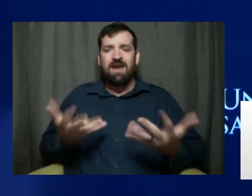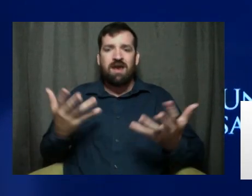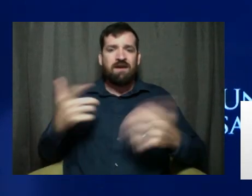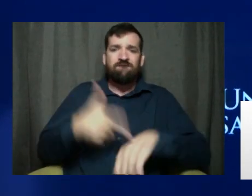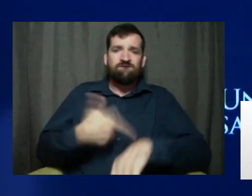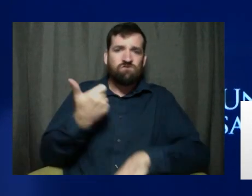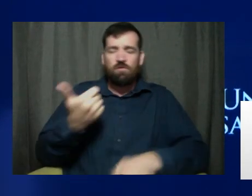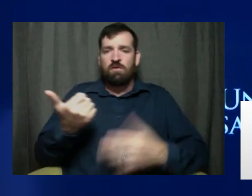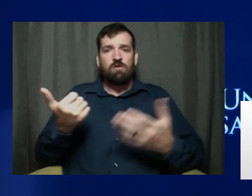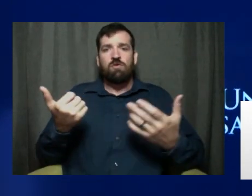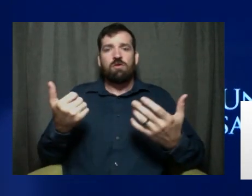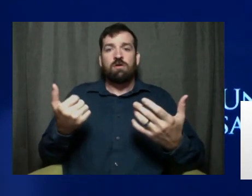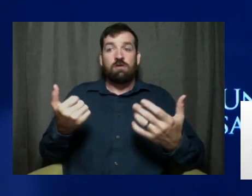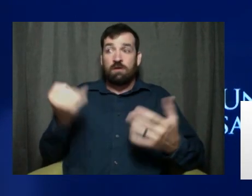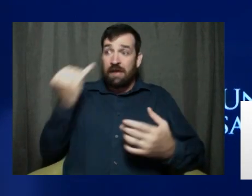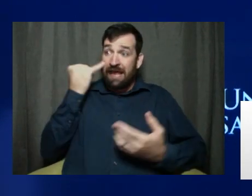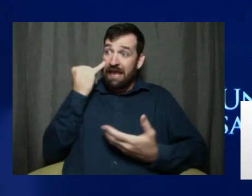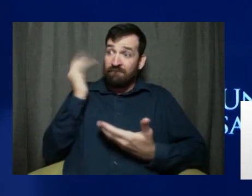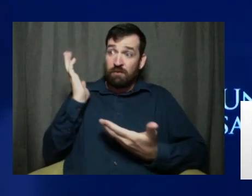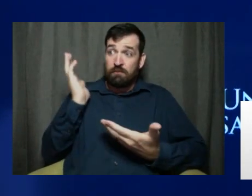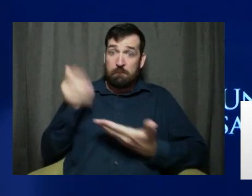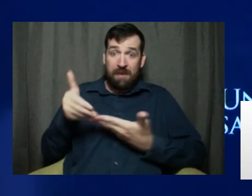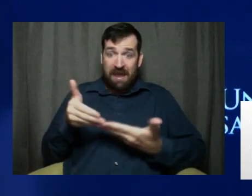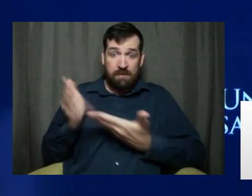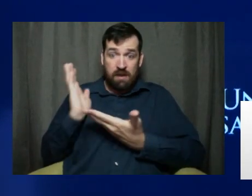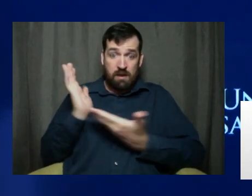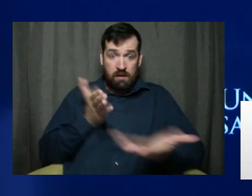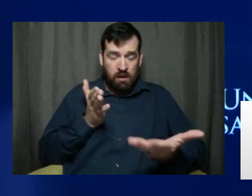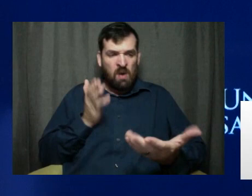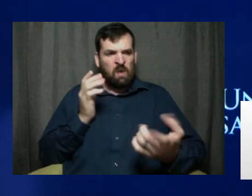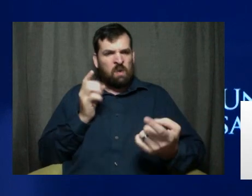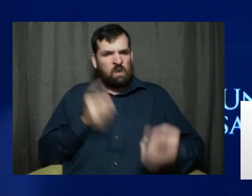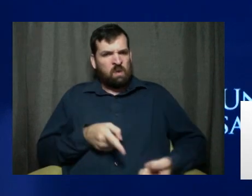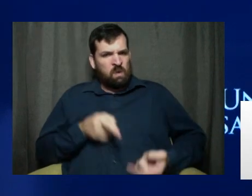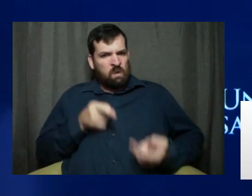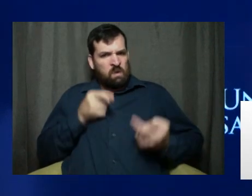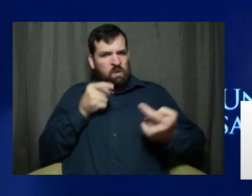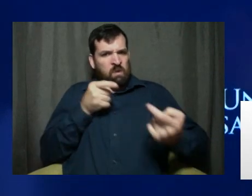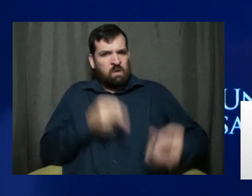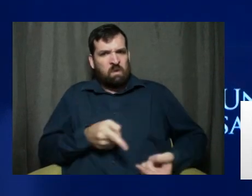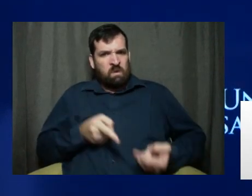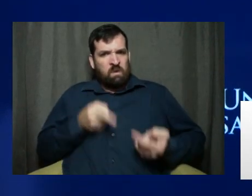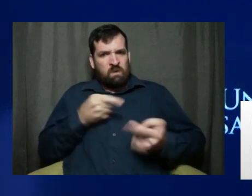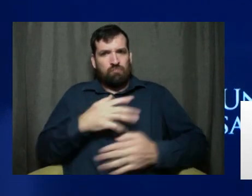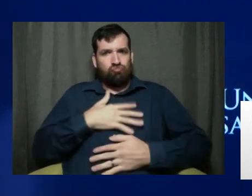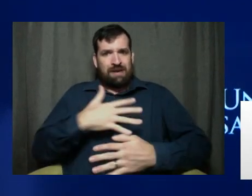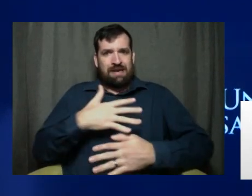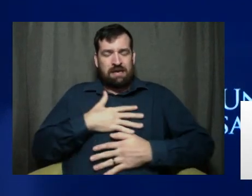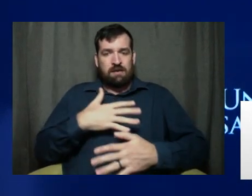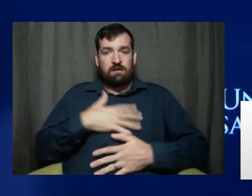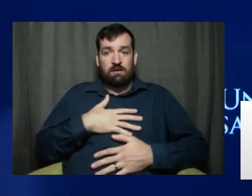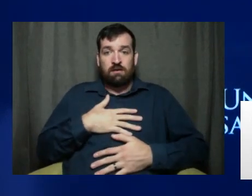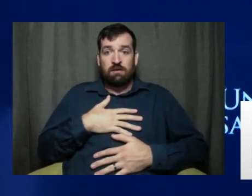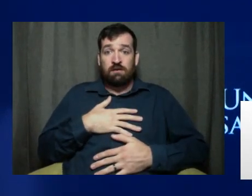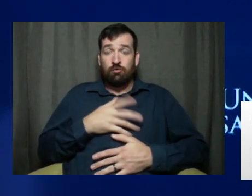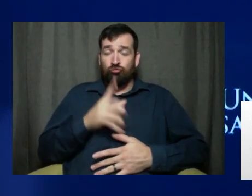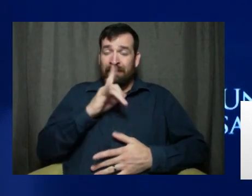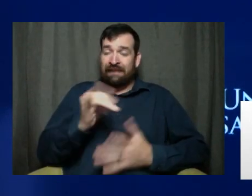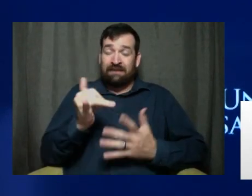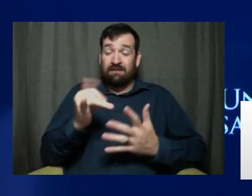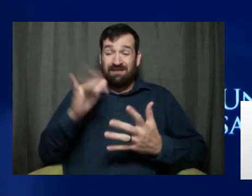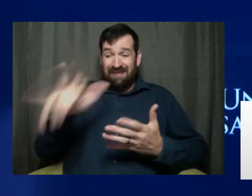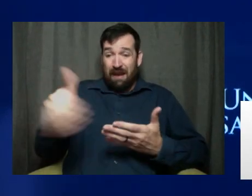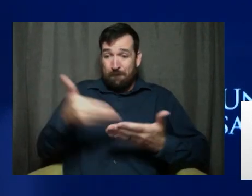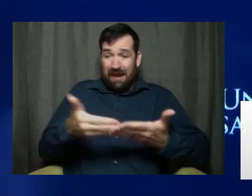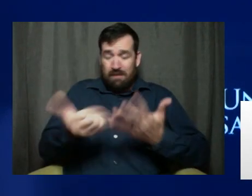bring in a baby who is very much so having a hard time catching their breath, that baby goes very much to the front of the line, and things